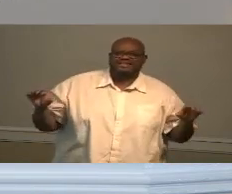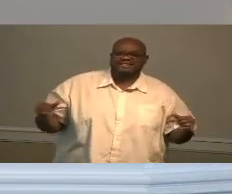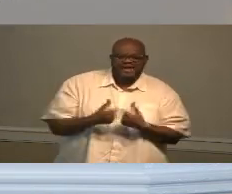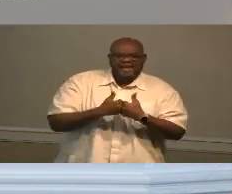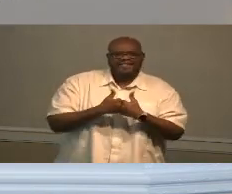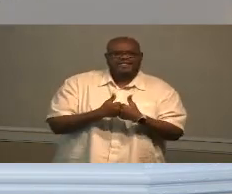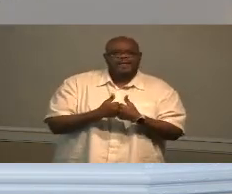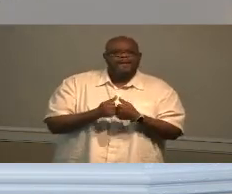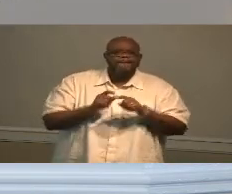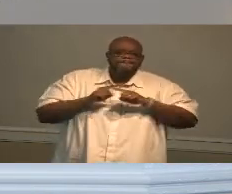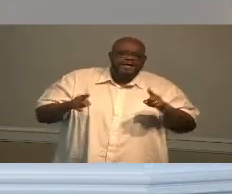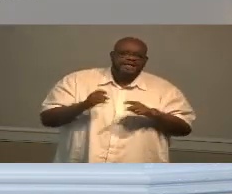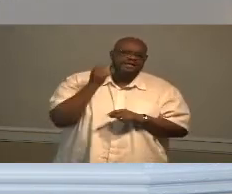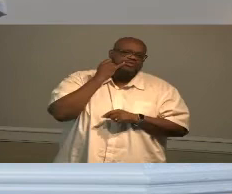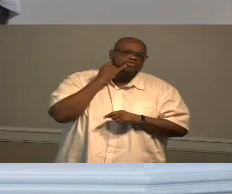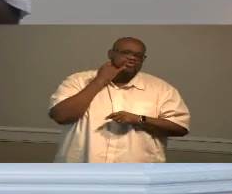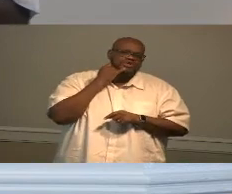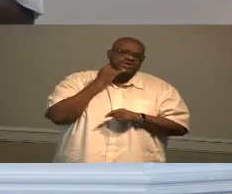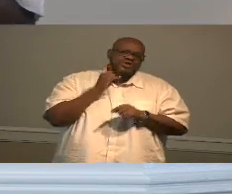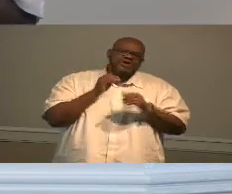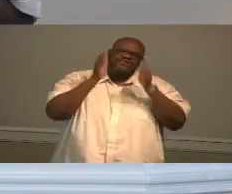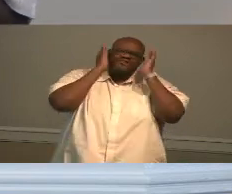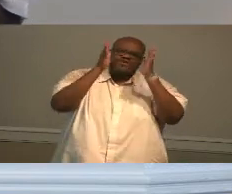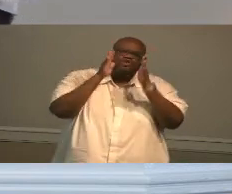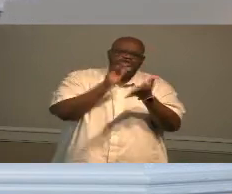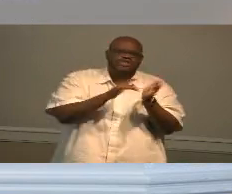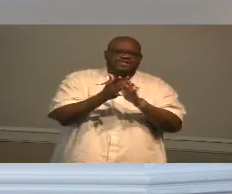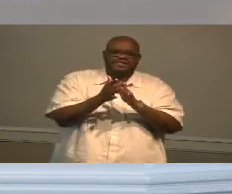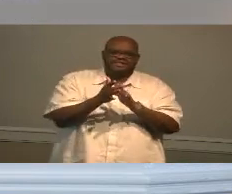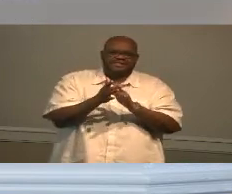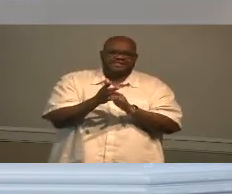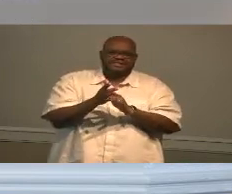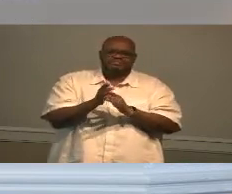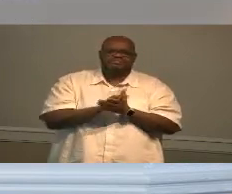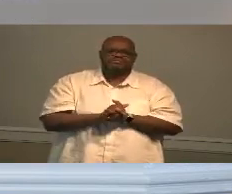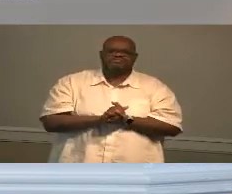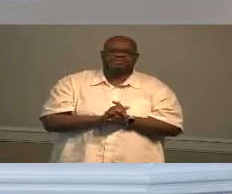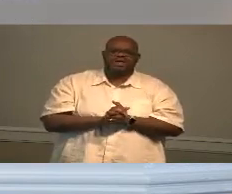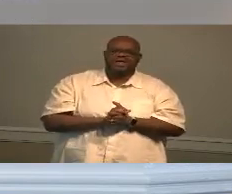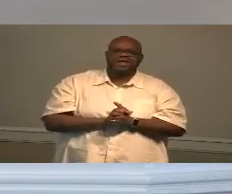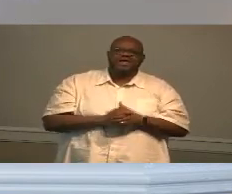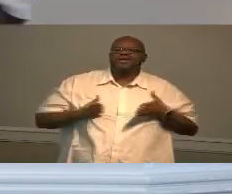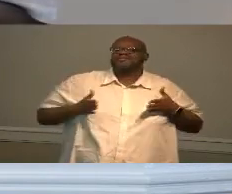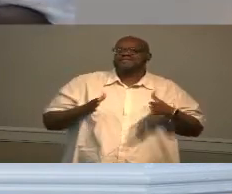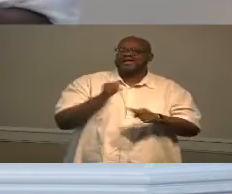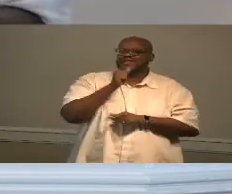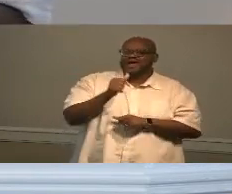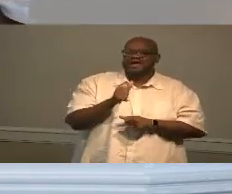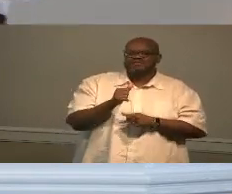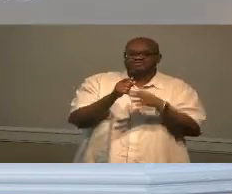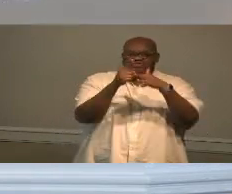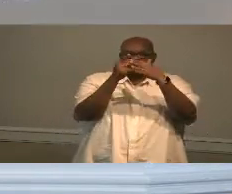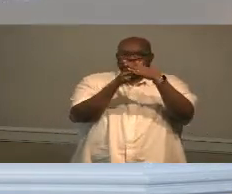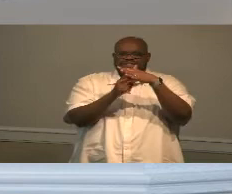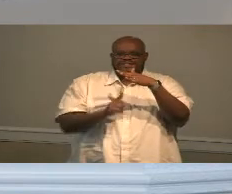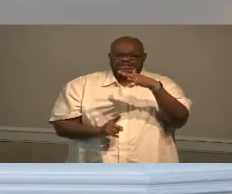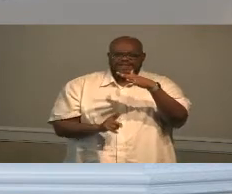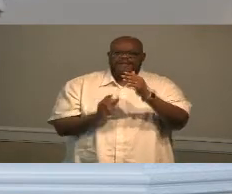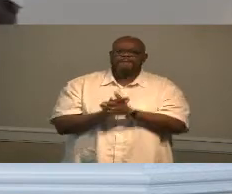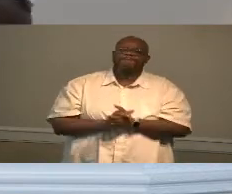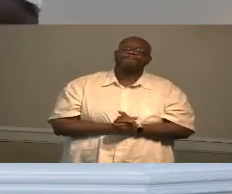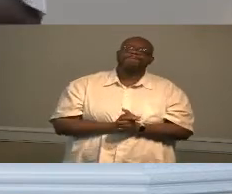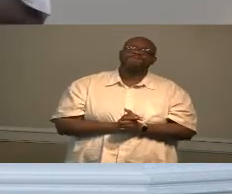your eyes on Jesus, he won't allow you to sink. I see it in this text. He took his eyes